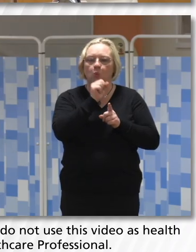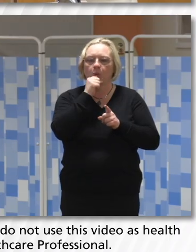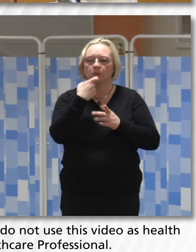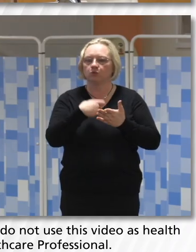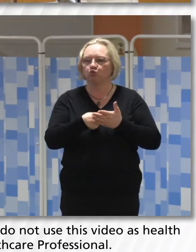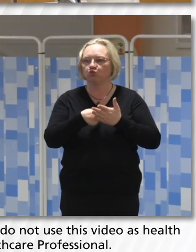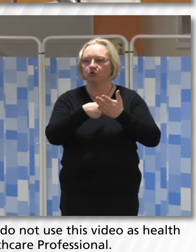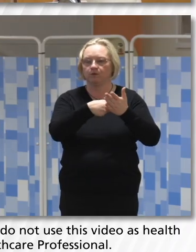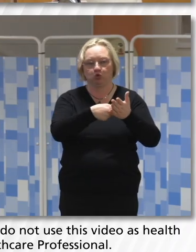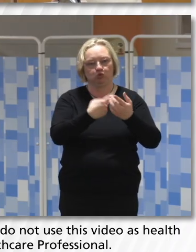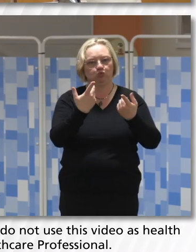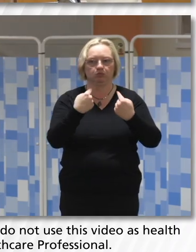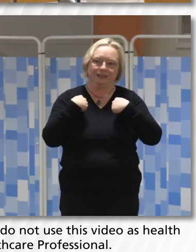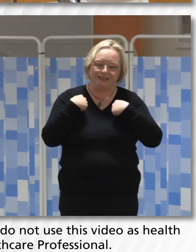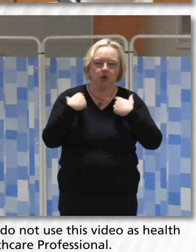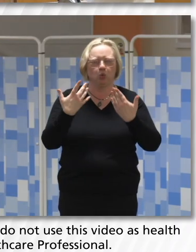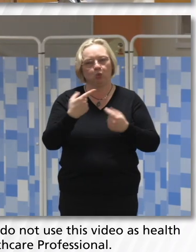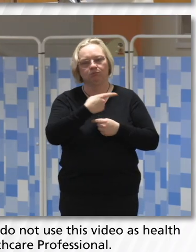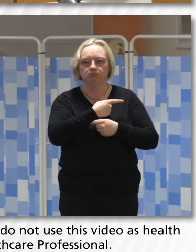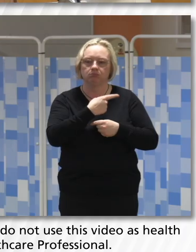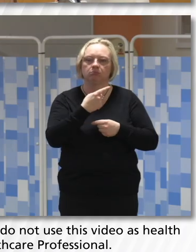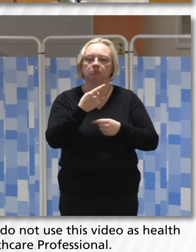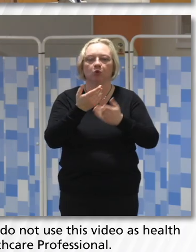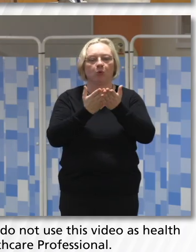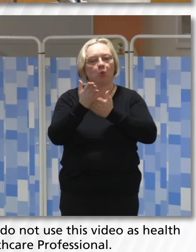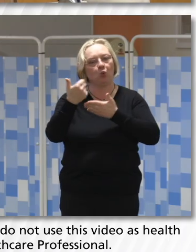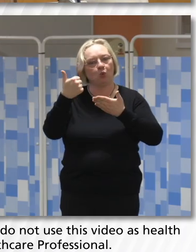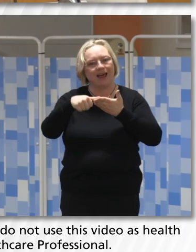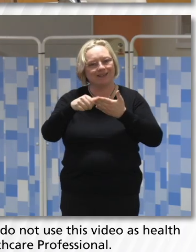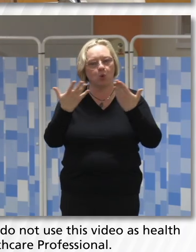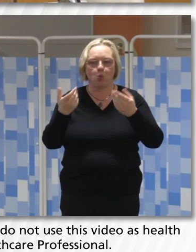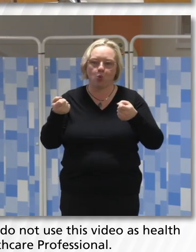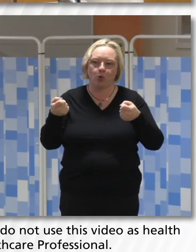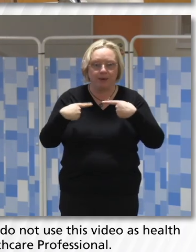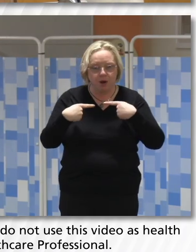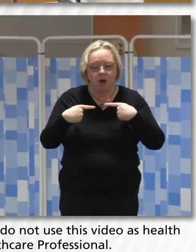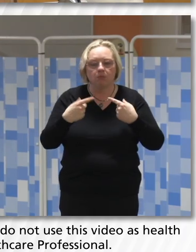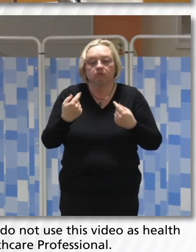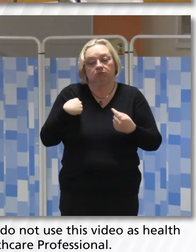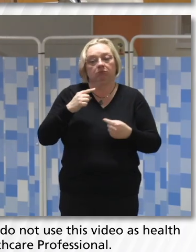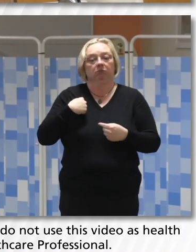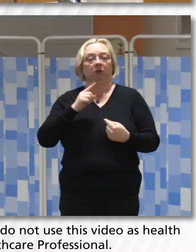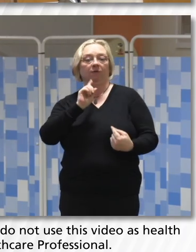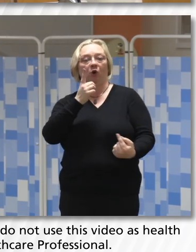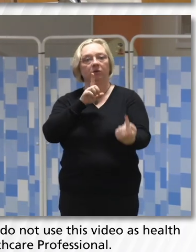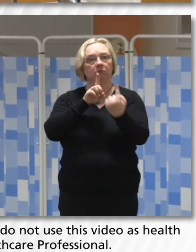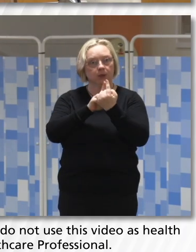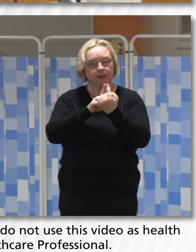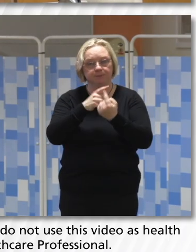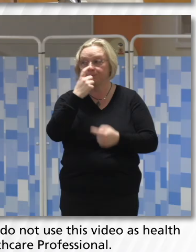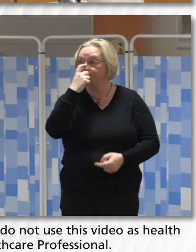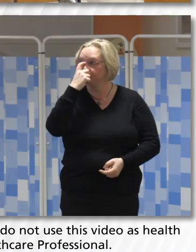me by letter or verbally by email. So I'm probably their first point of contact. They are also